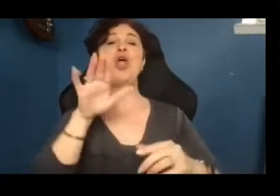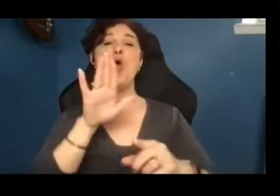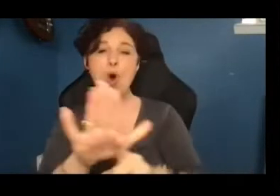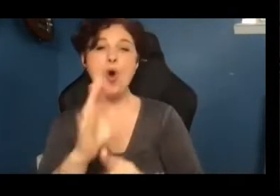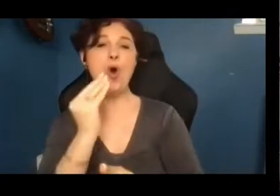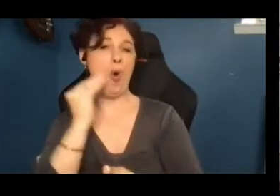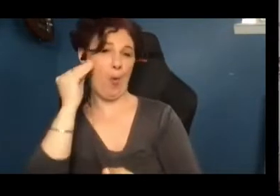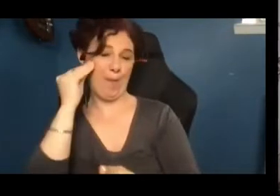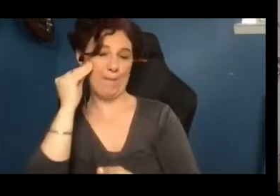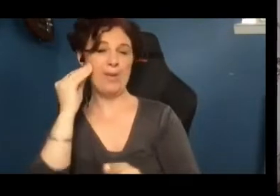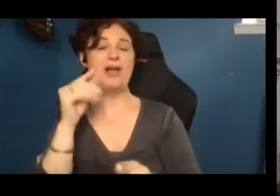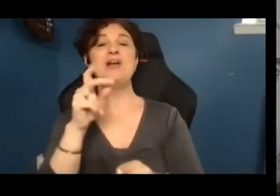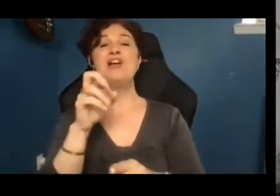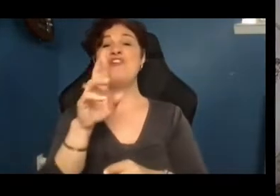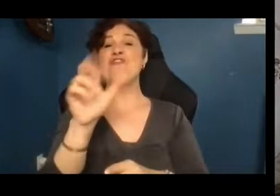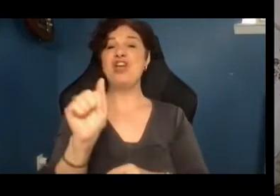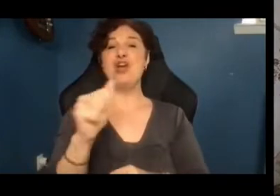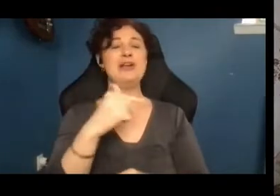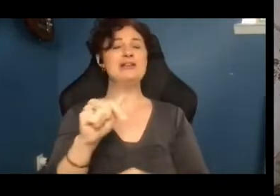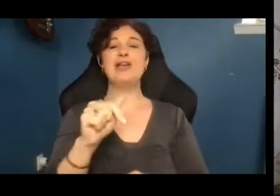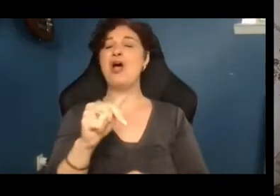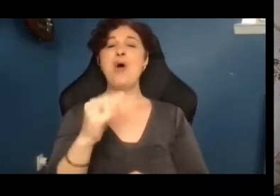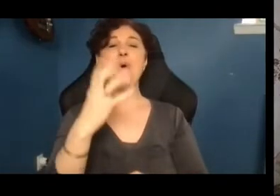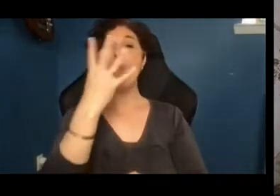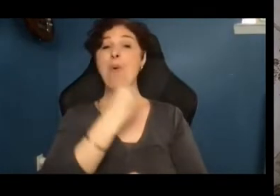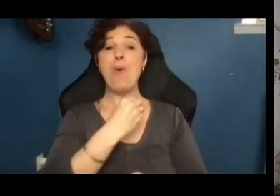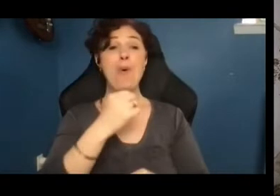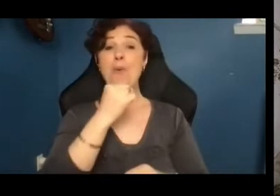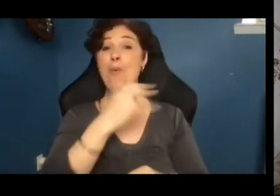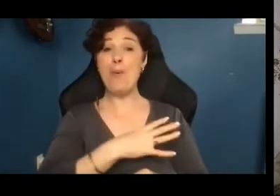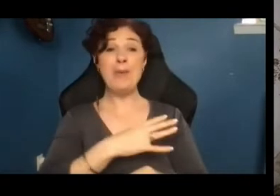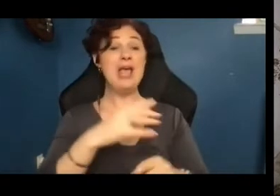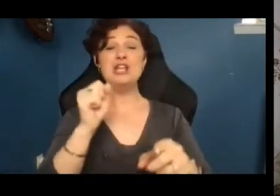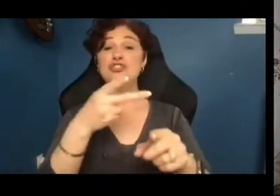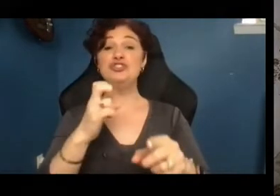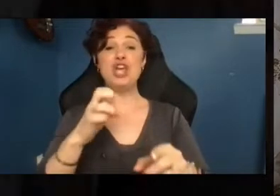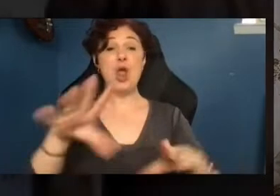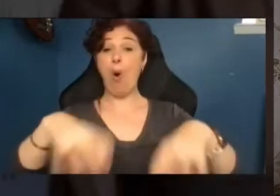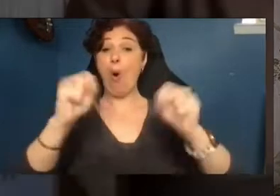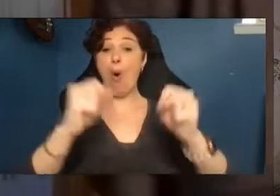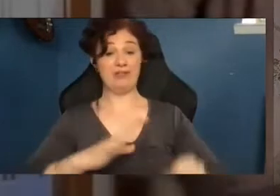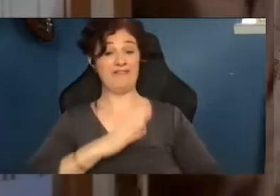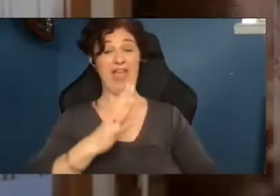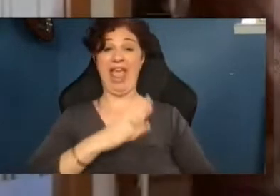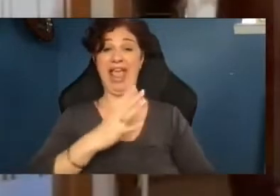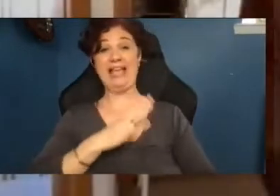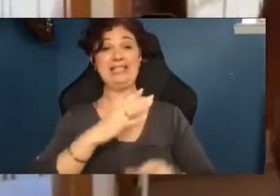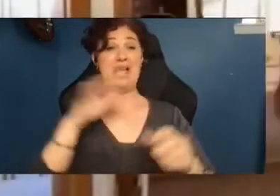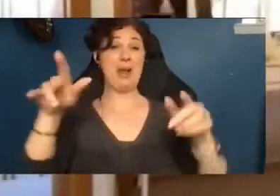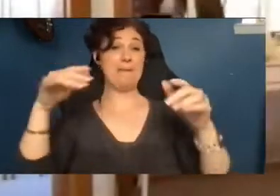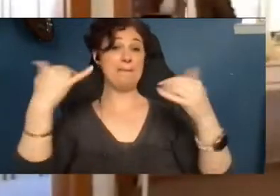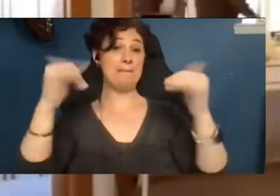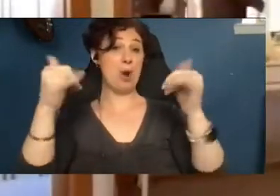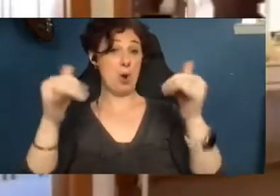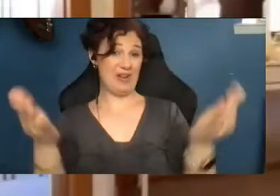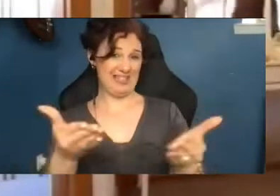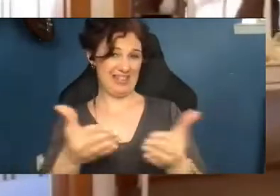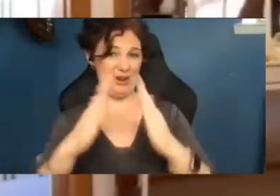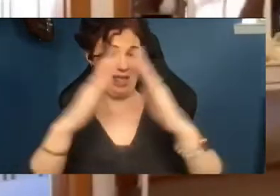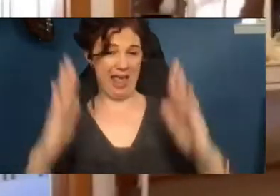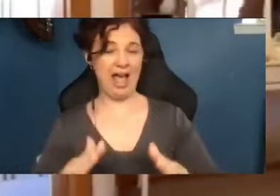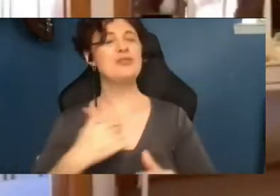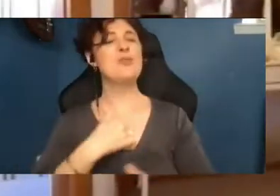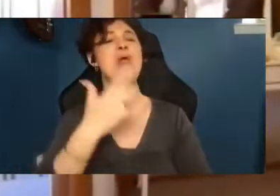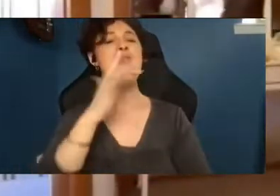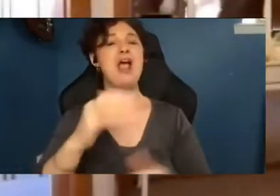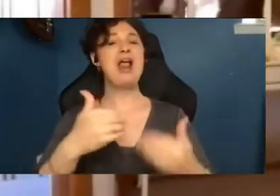home. Vera is our most glamorous owner, hosting very fancy soirees here at the house. And we're lucky enough